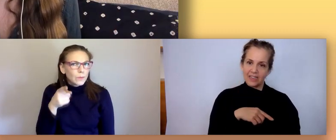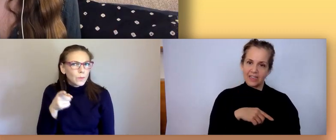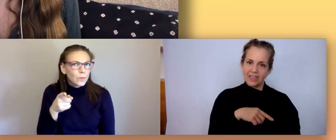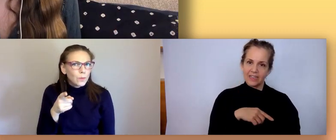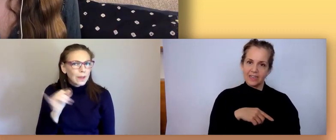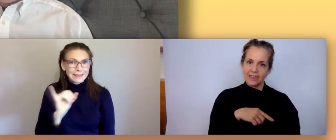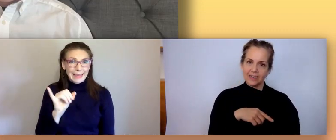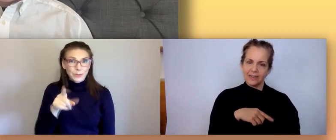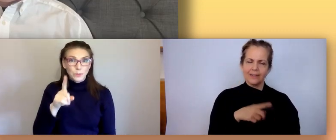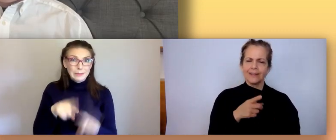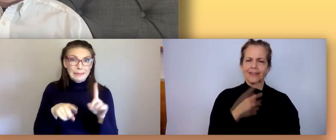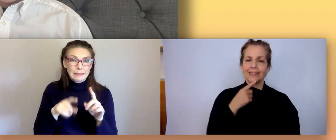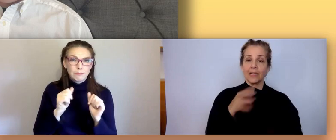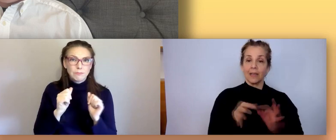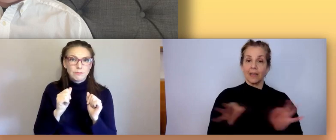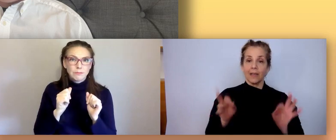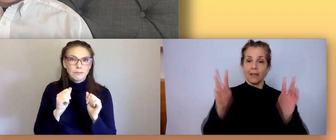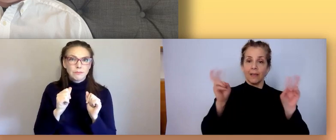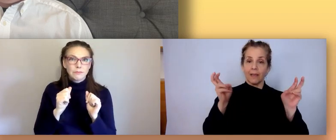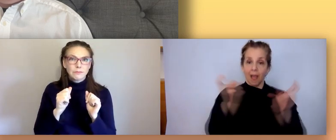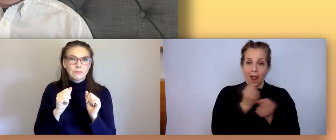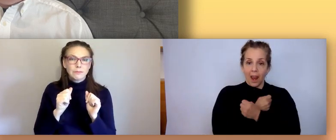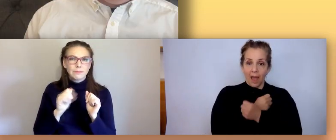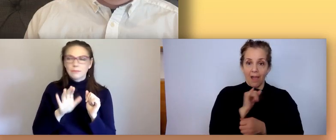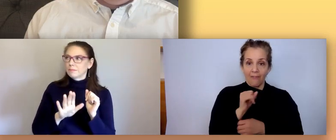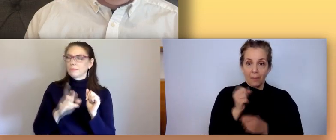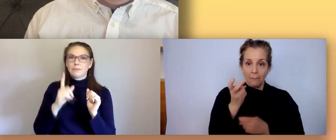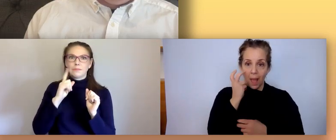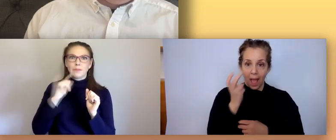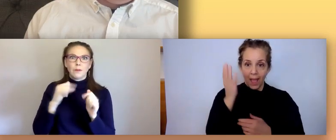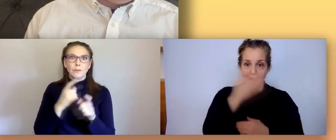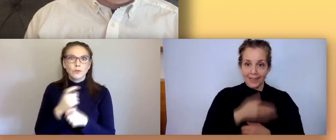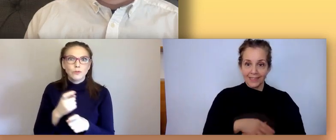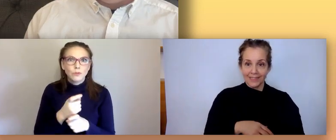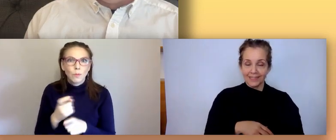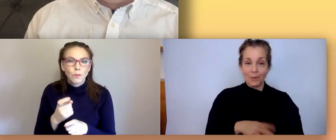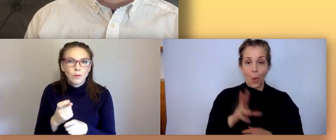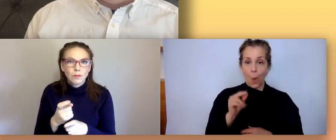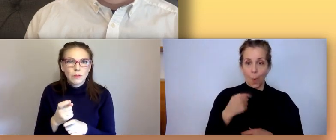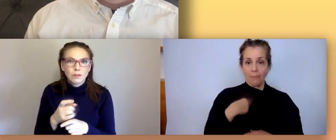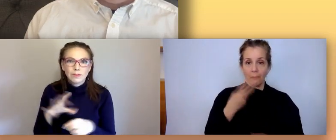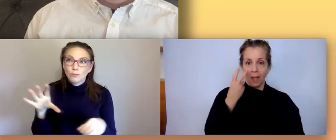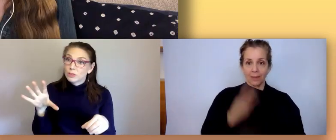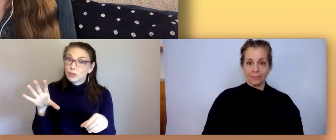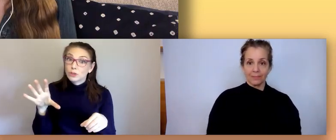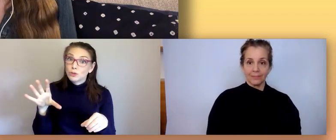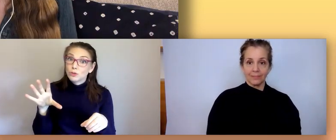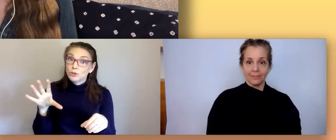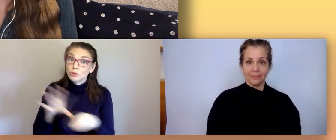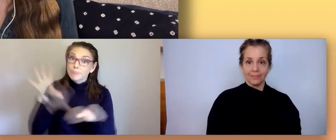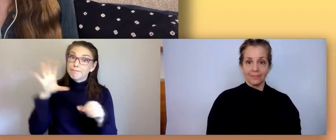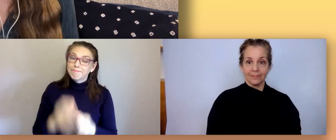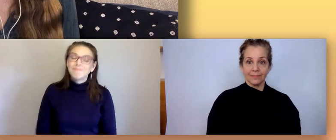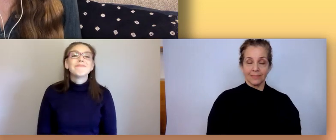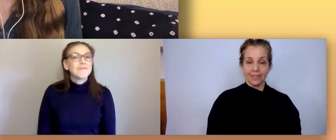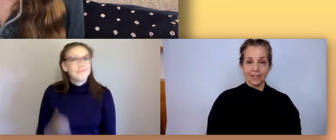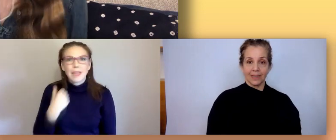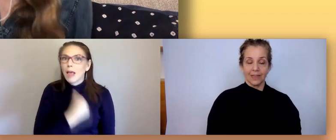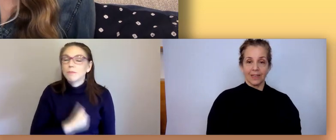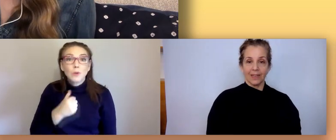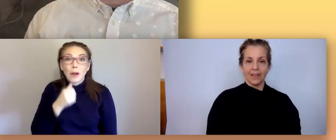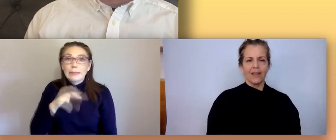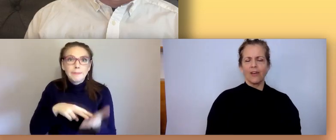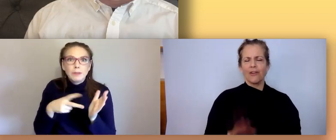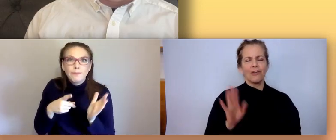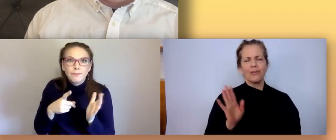Like, can you not? They say that love is blind. I thought that was a joke. Nope. Well, shit. I'm sorry, I didn't